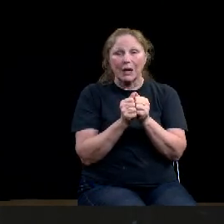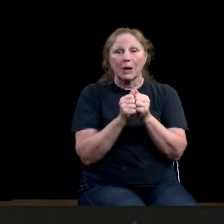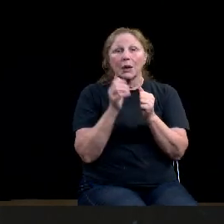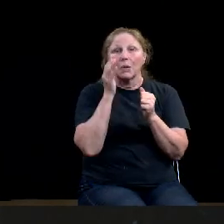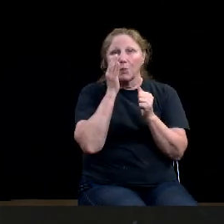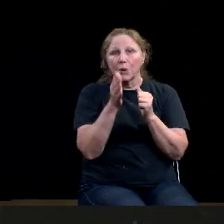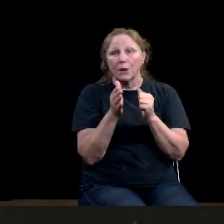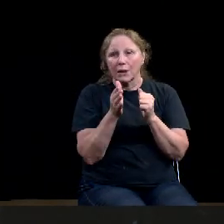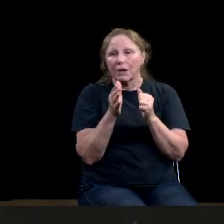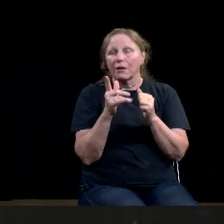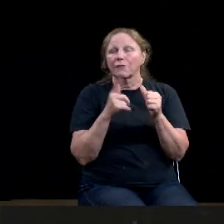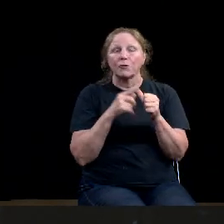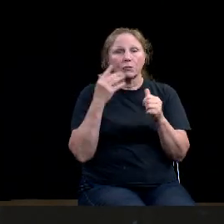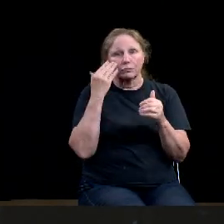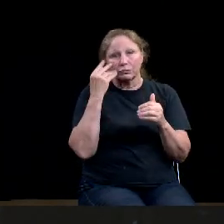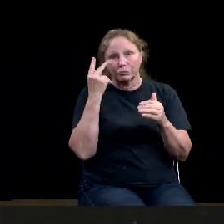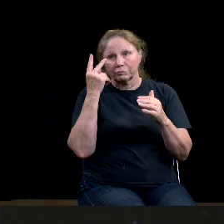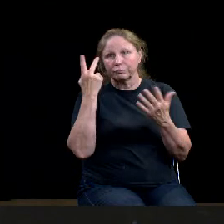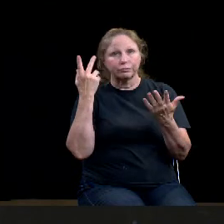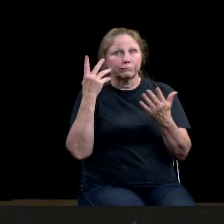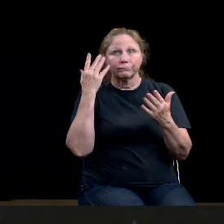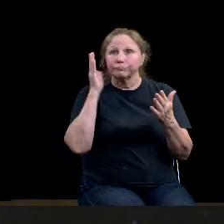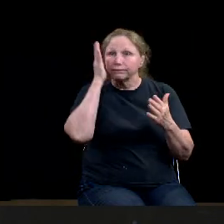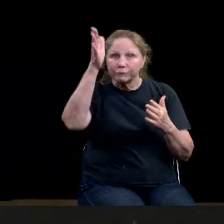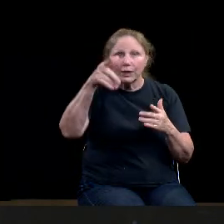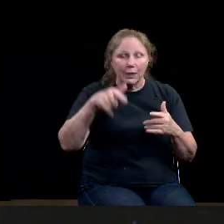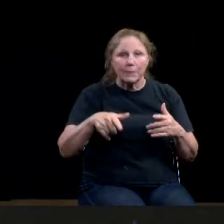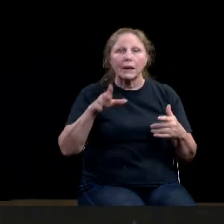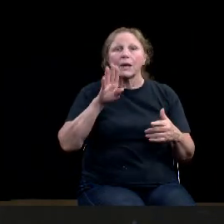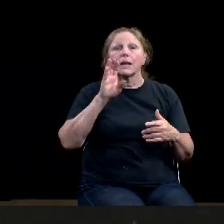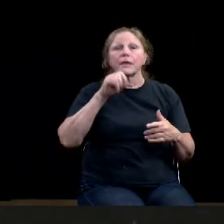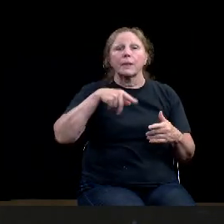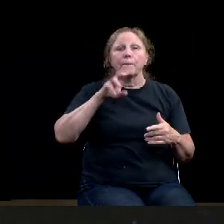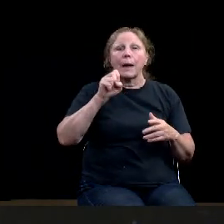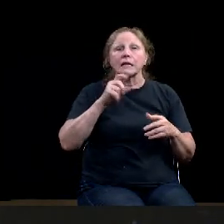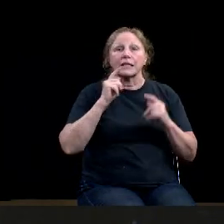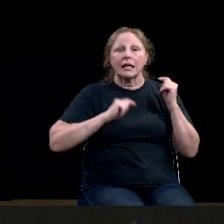more, and there will be more to come in the future on what public input will look